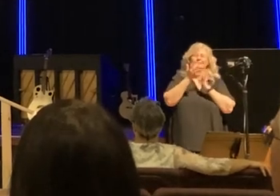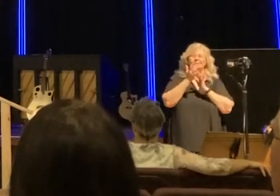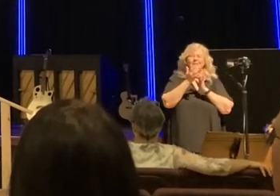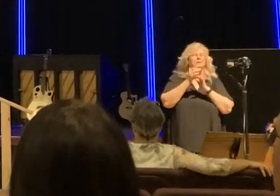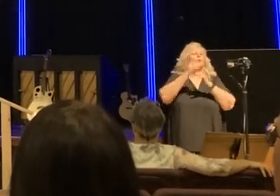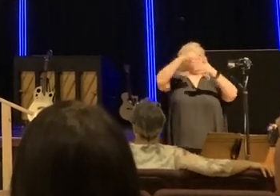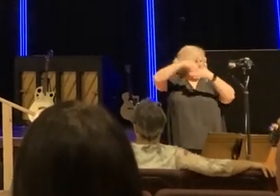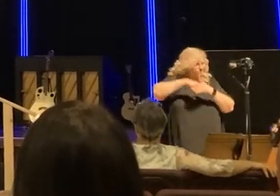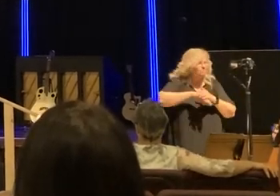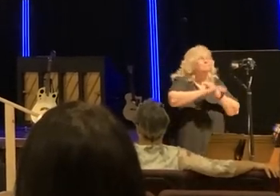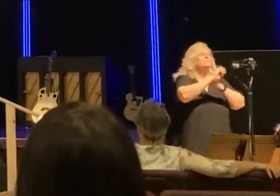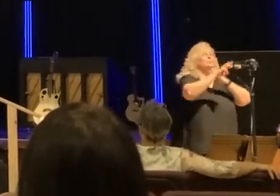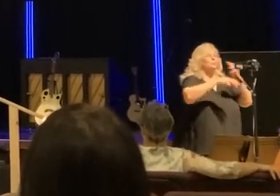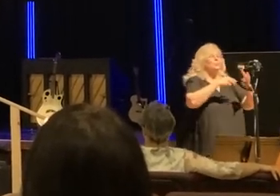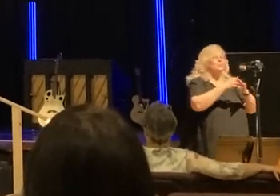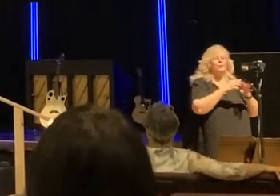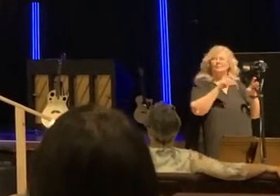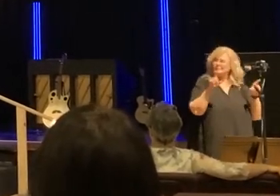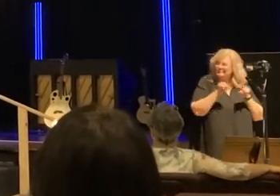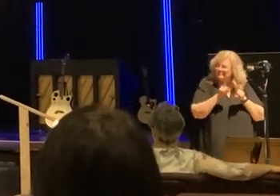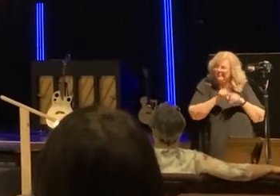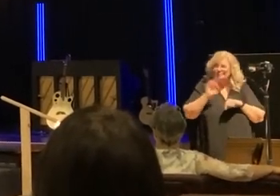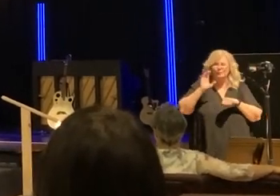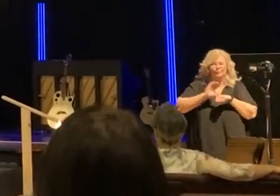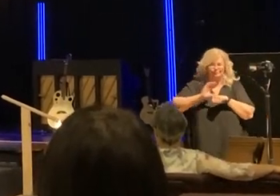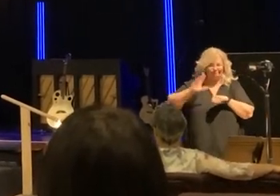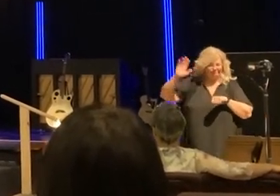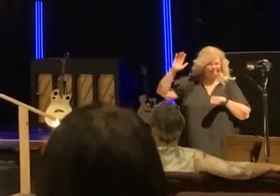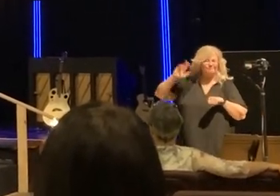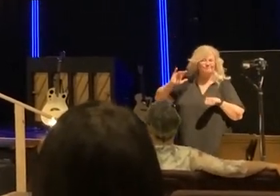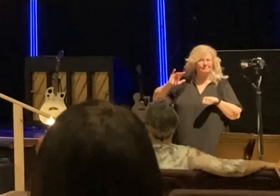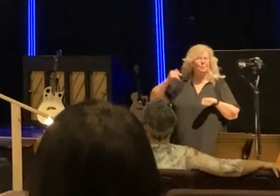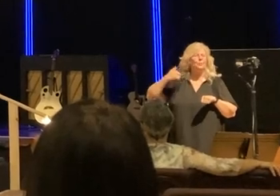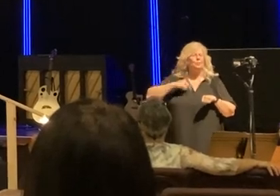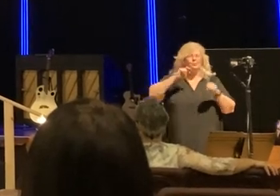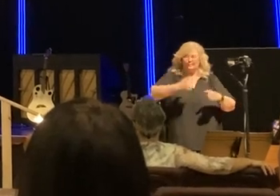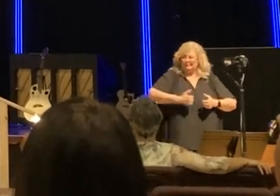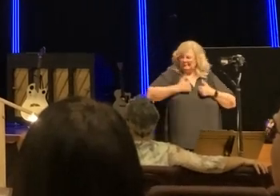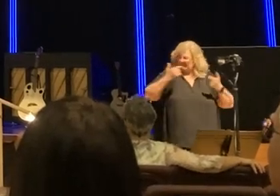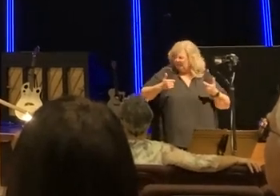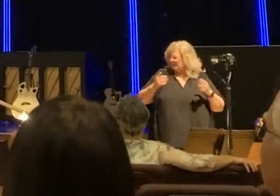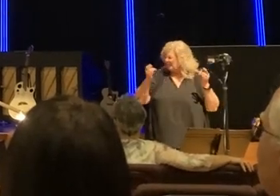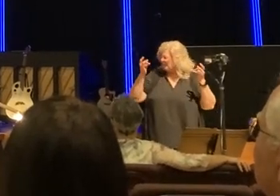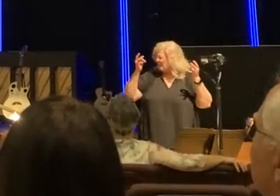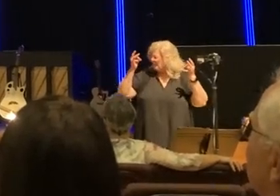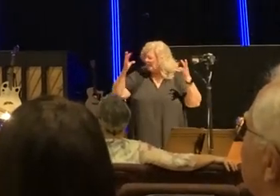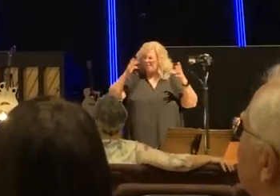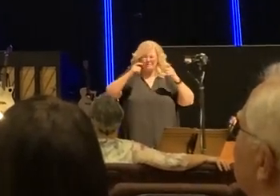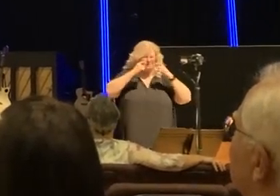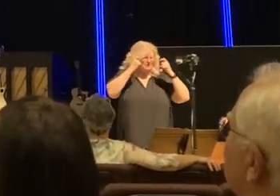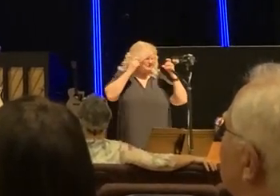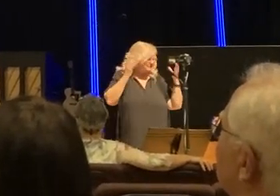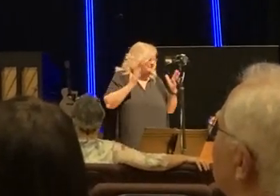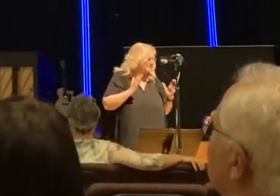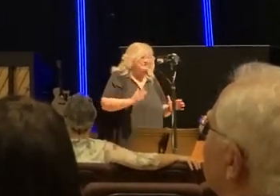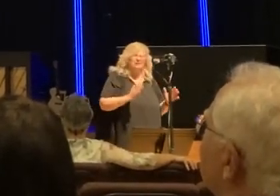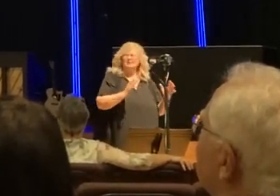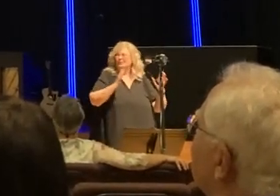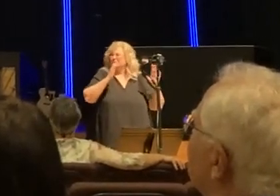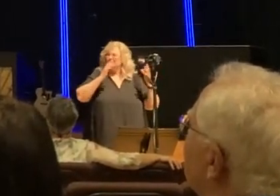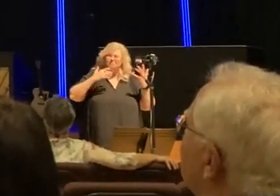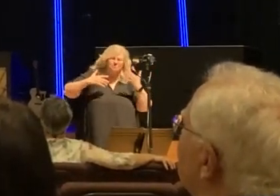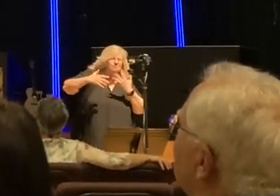just like the Philippian churches were called out. We are called out to live in a dark society with many false gods and destructive lifestyles